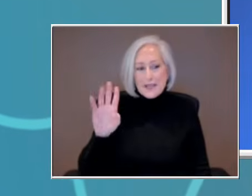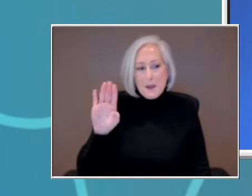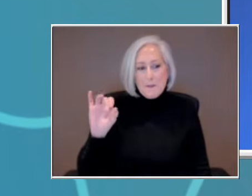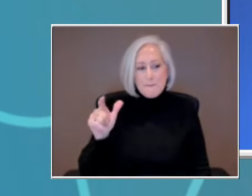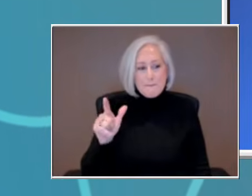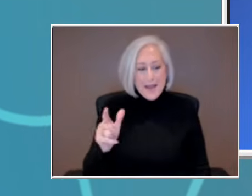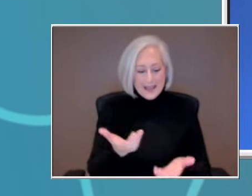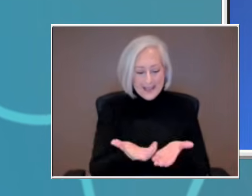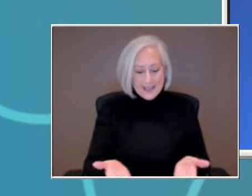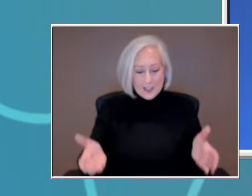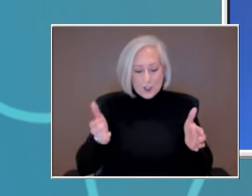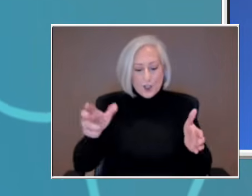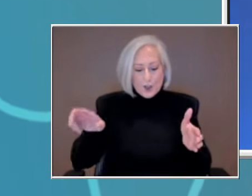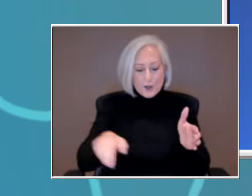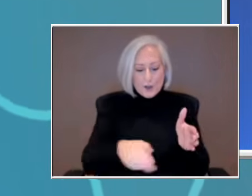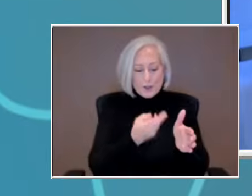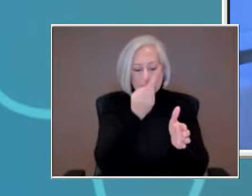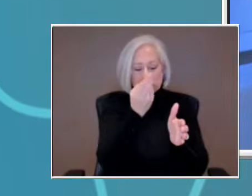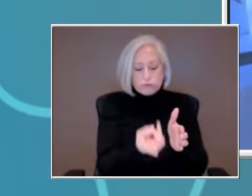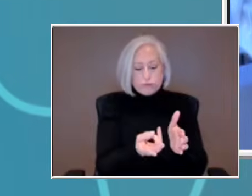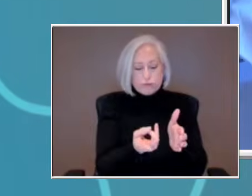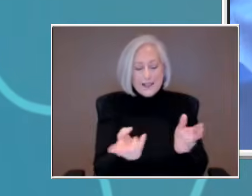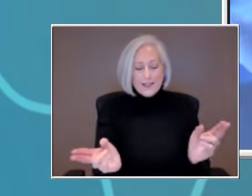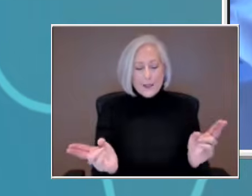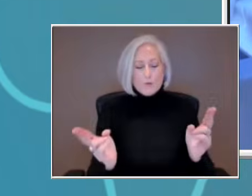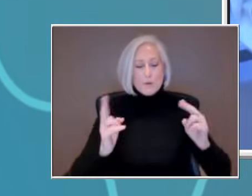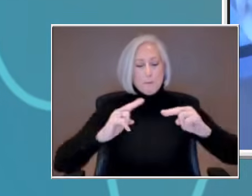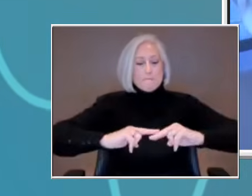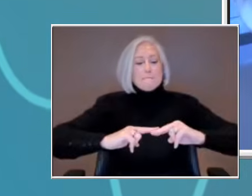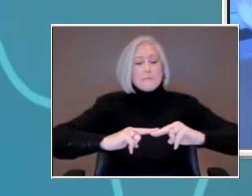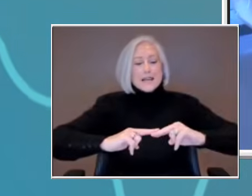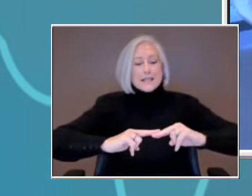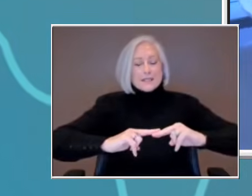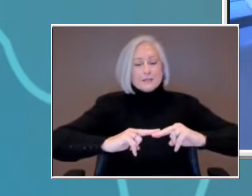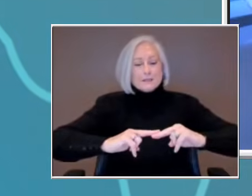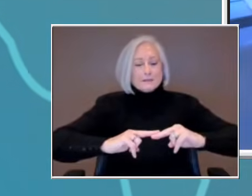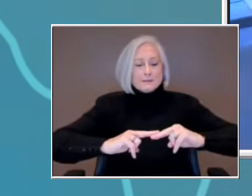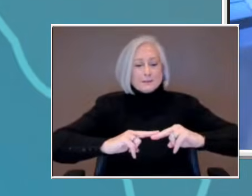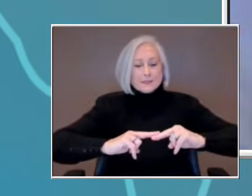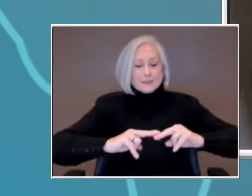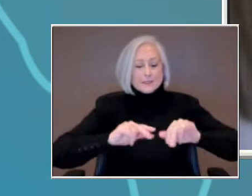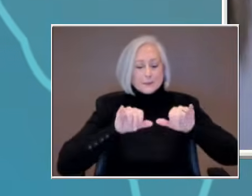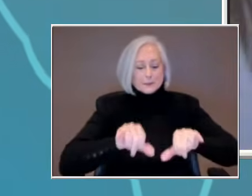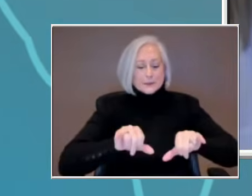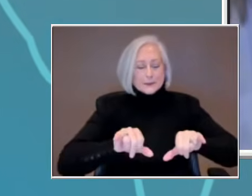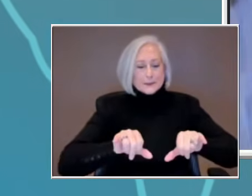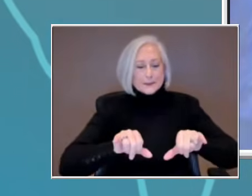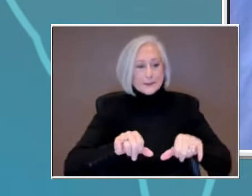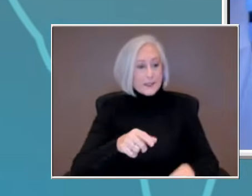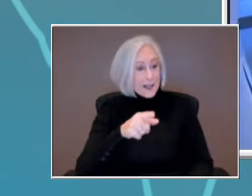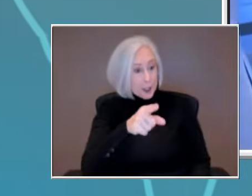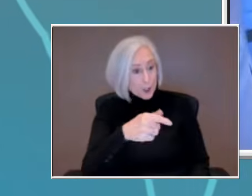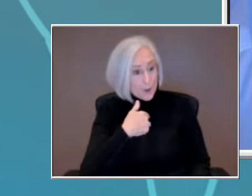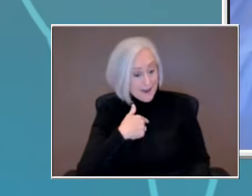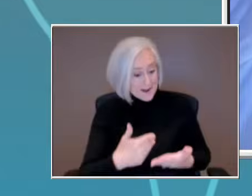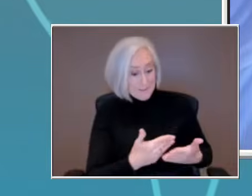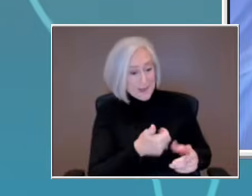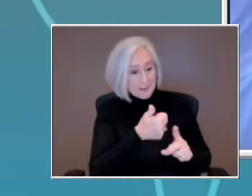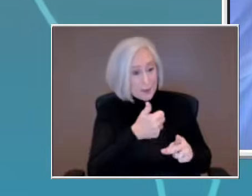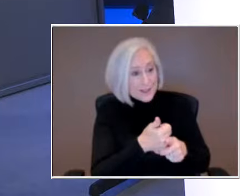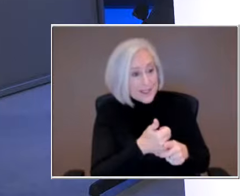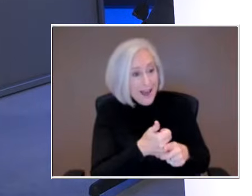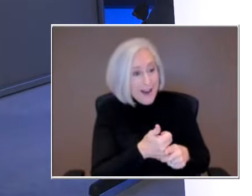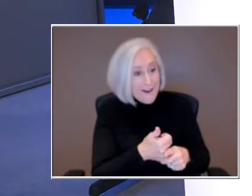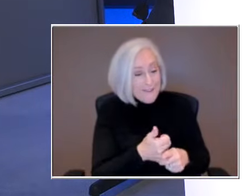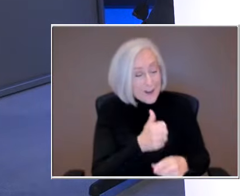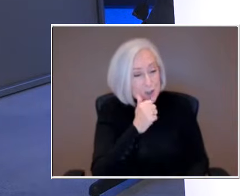Oh. Not a fan. That wasn't my favorite. And now that you had a baby of your own and you have a little girl,